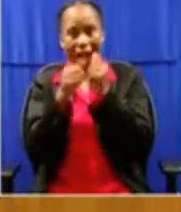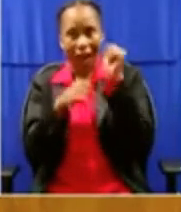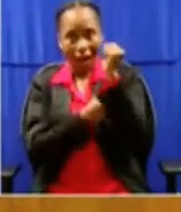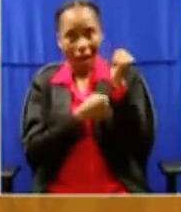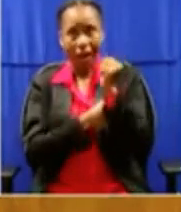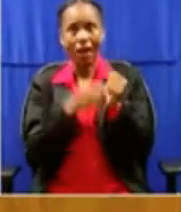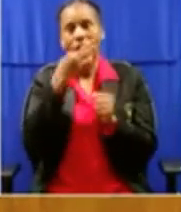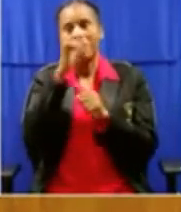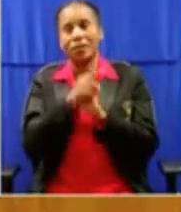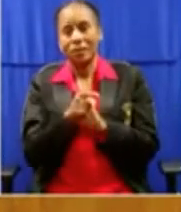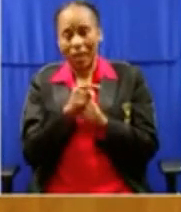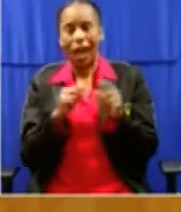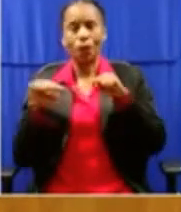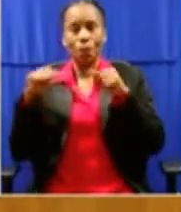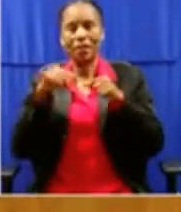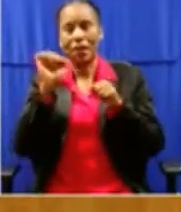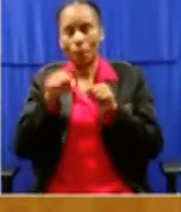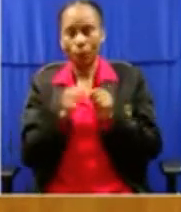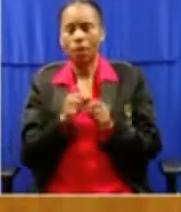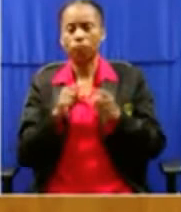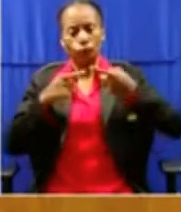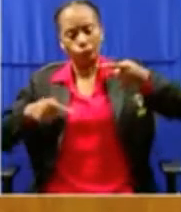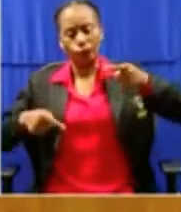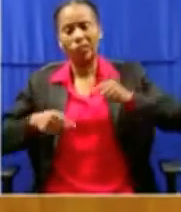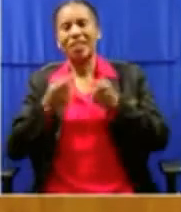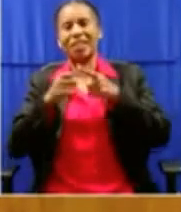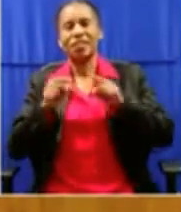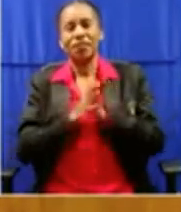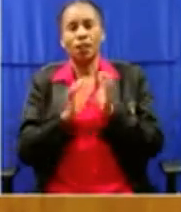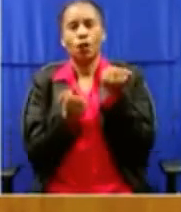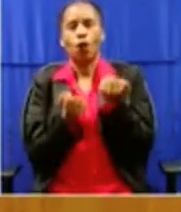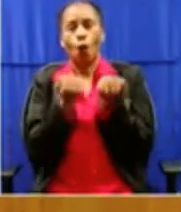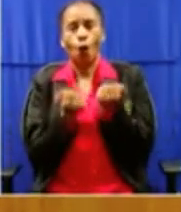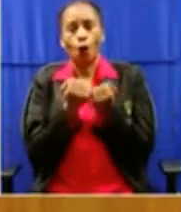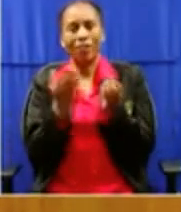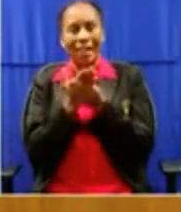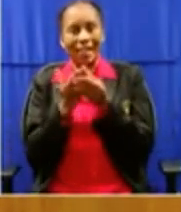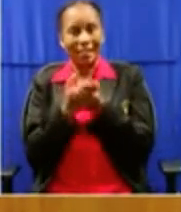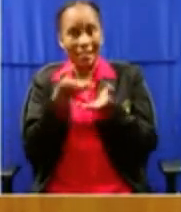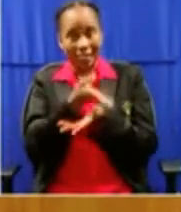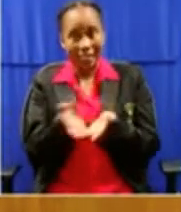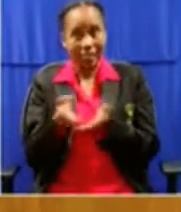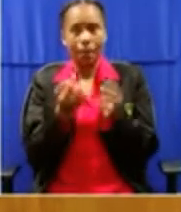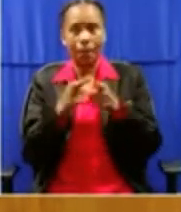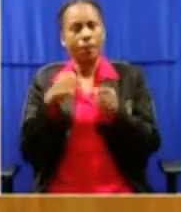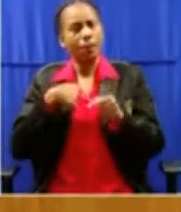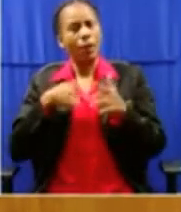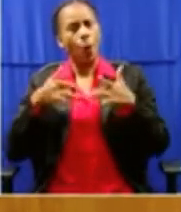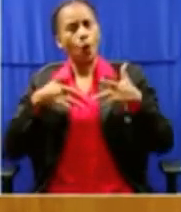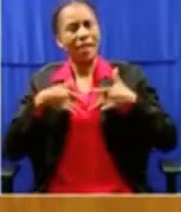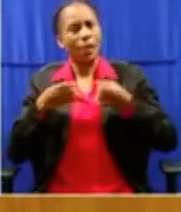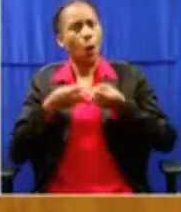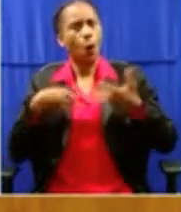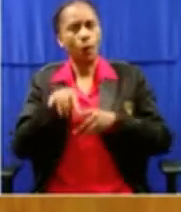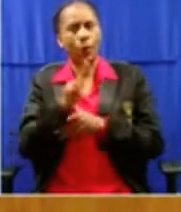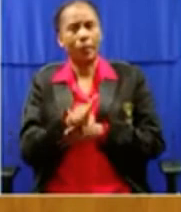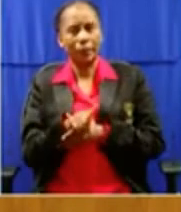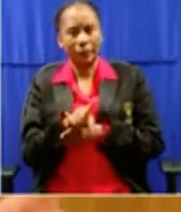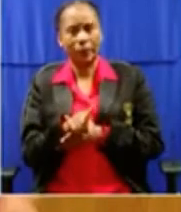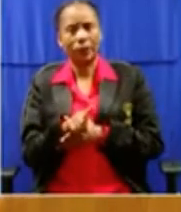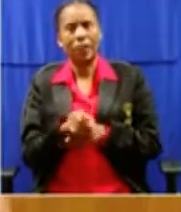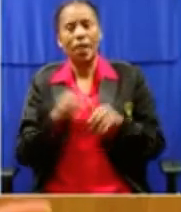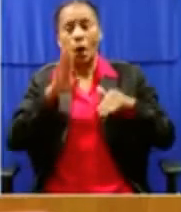They quoted various court cases in this regard. But what is of concern to me is that the offence